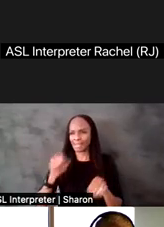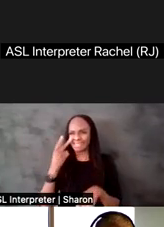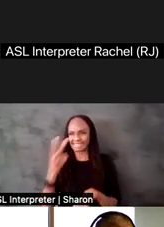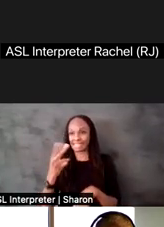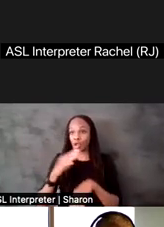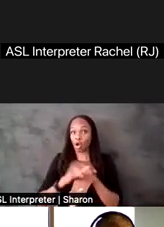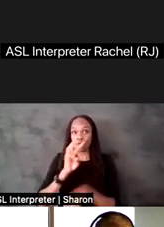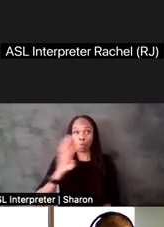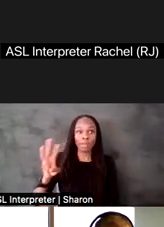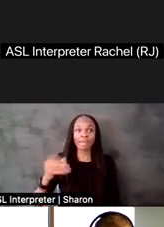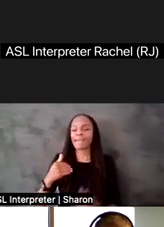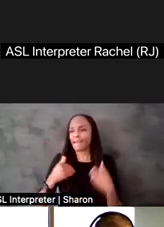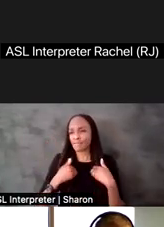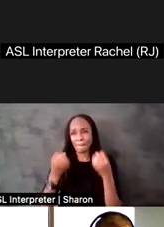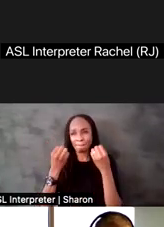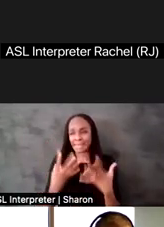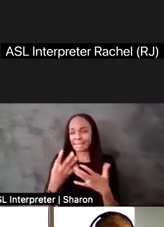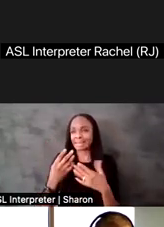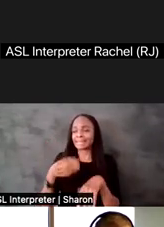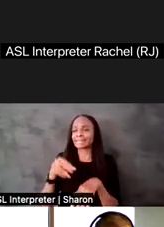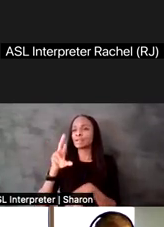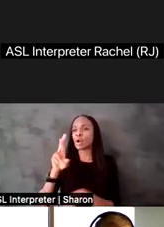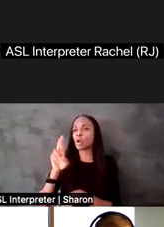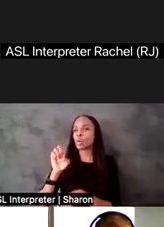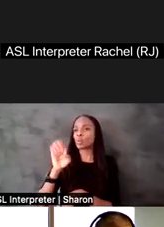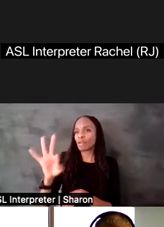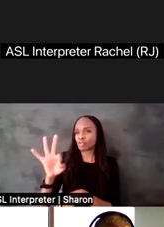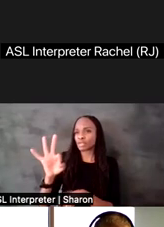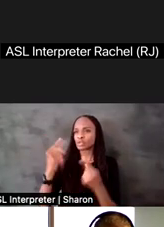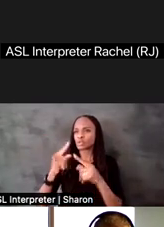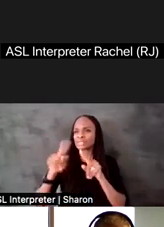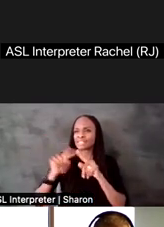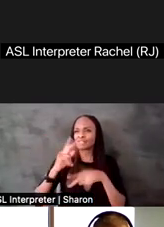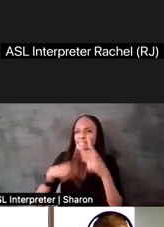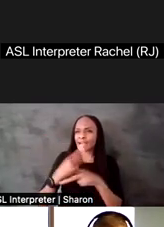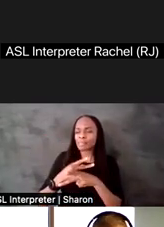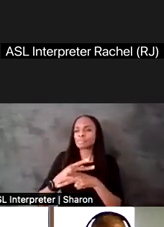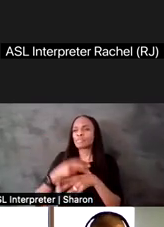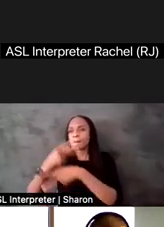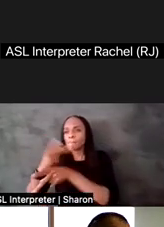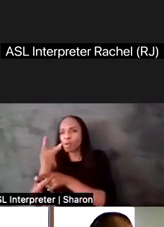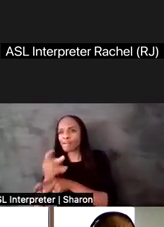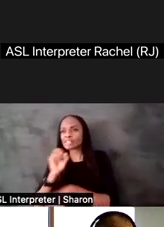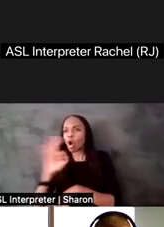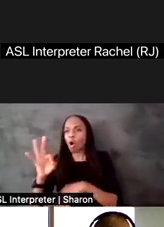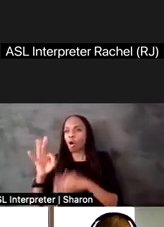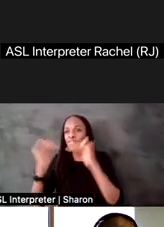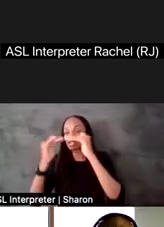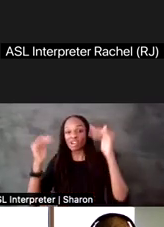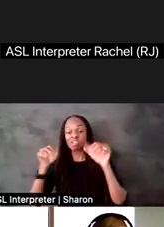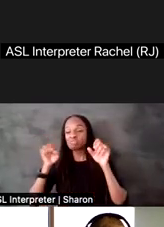there are lots of references to the different types of products, off-the-shelf products. They're sold at every hardware